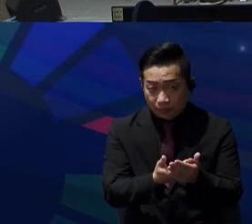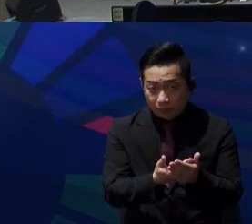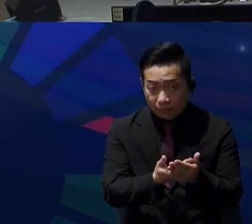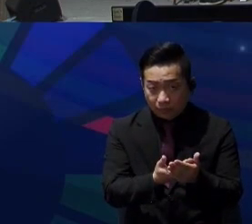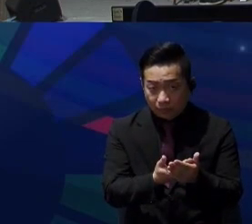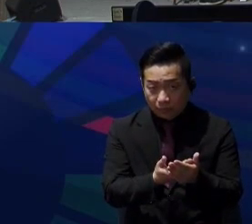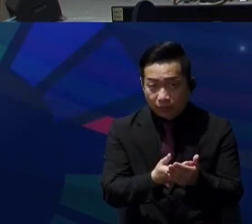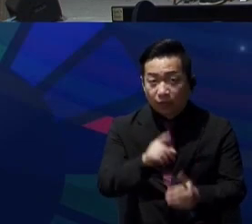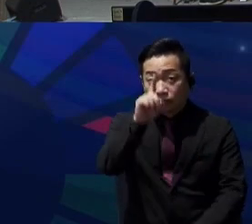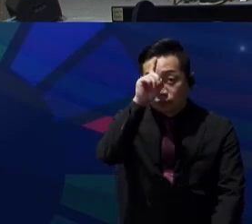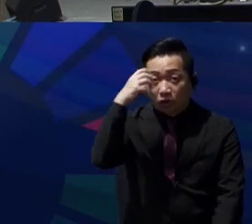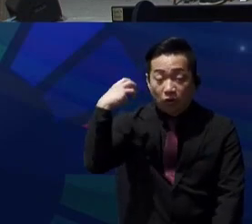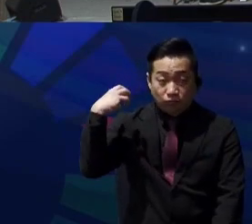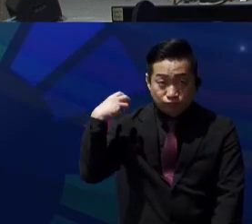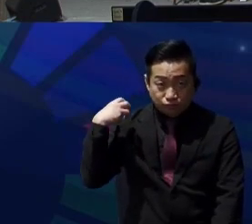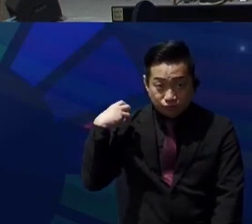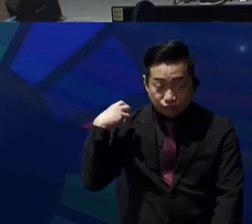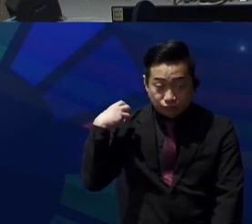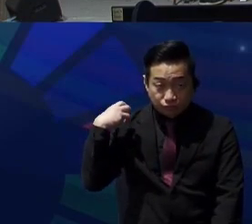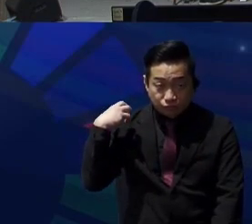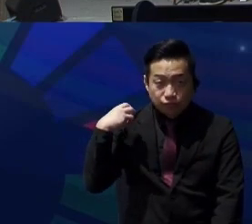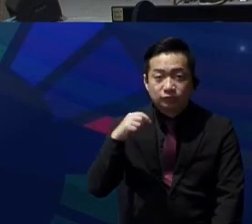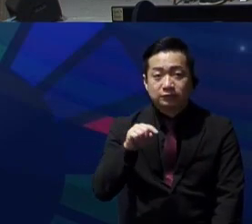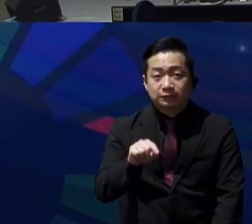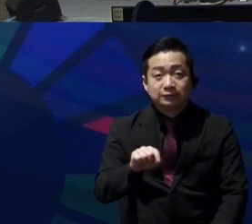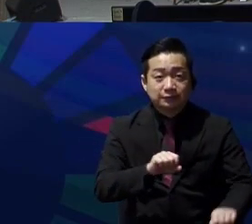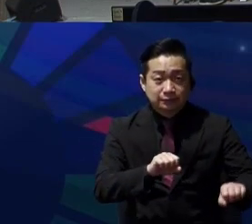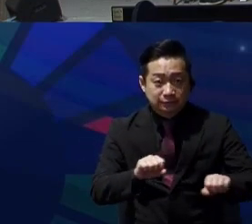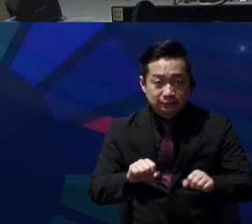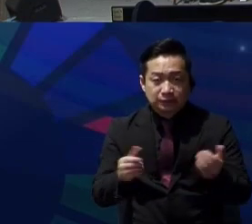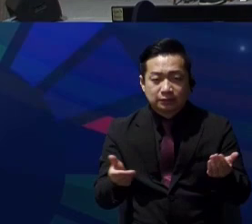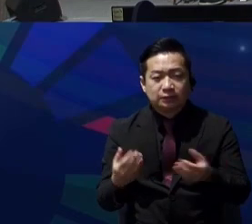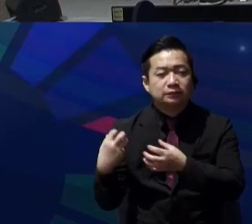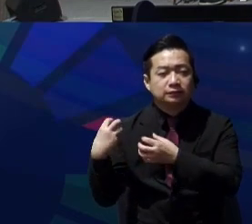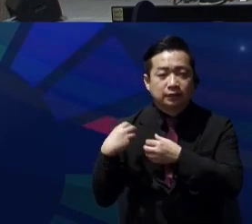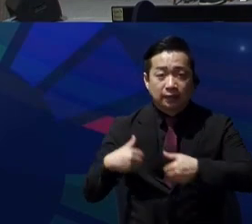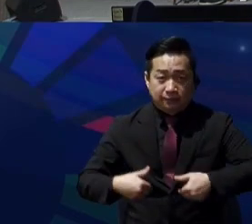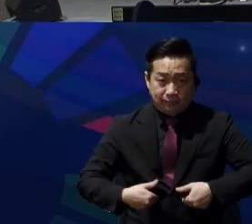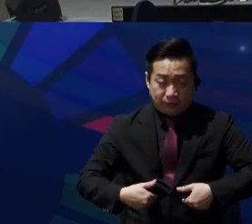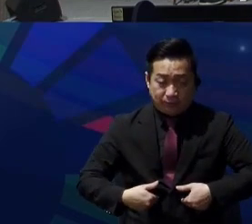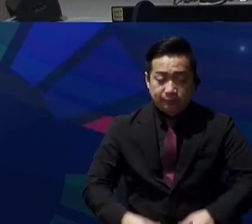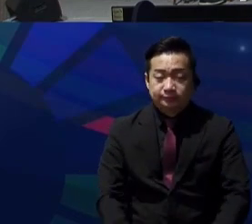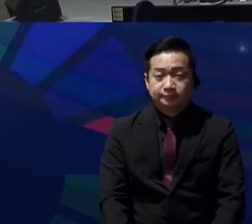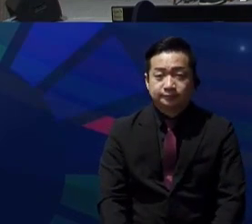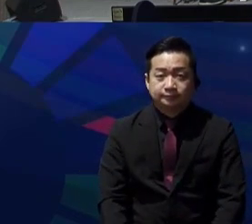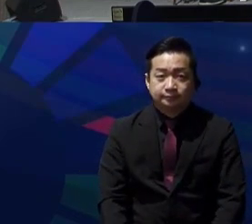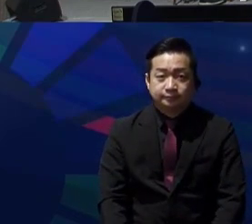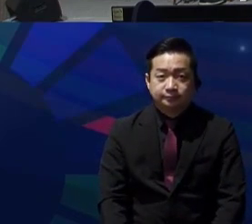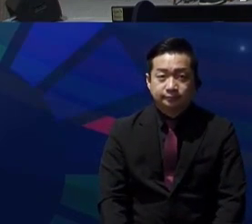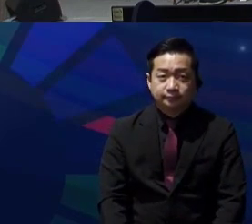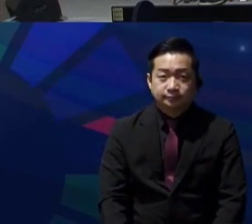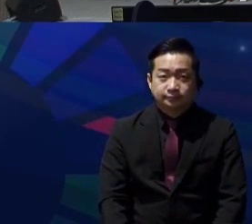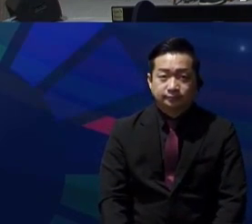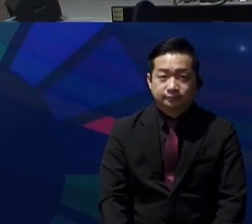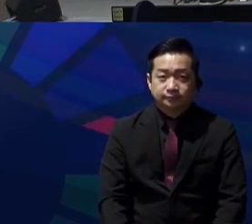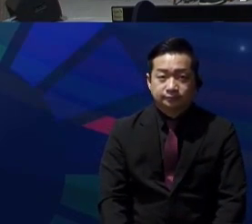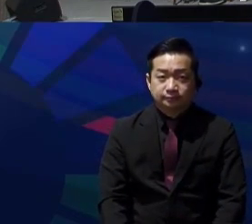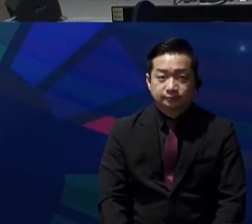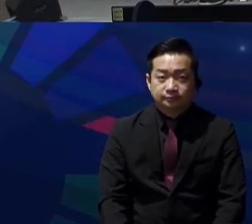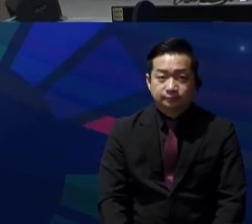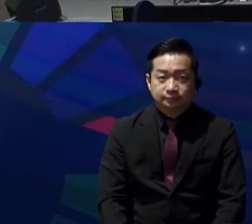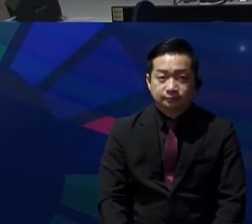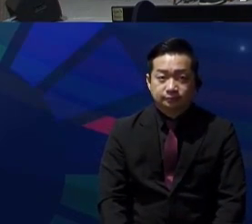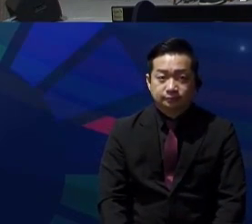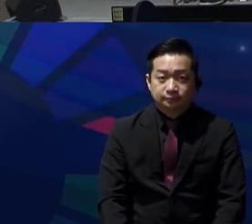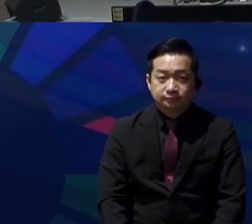the government, not rely to the poor people that they cannot treat themselves with